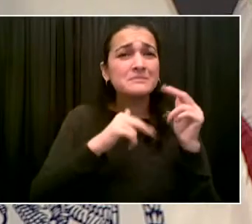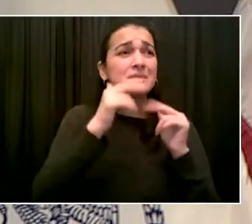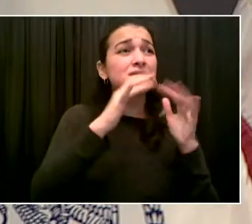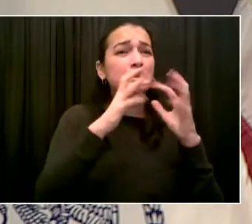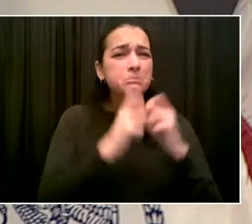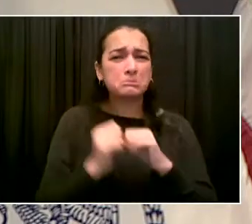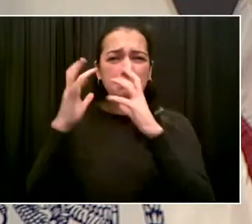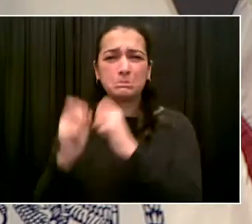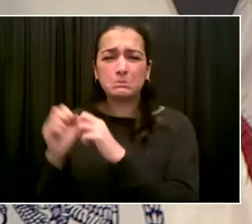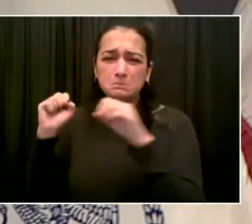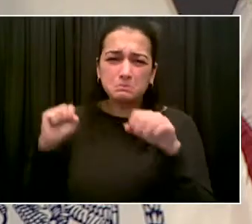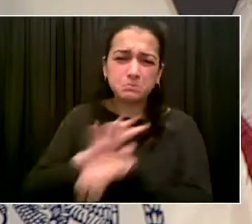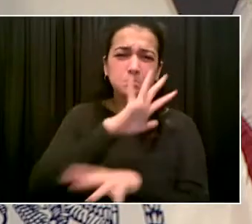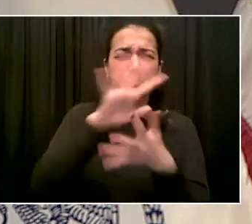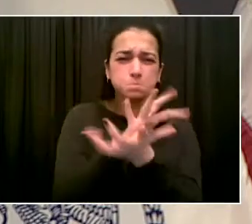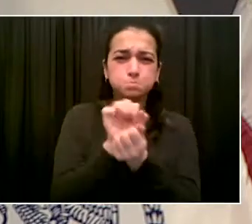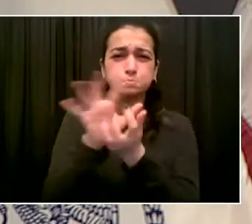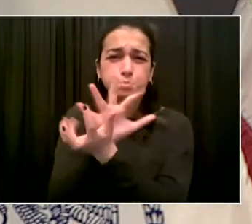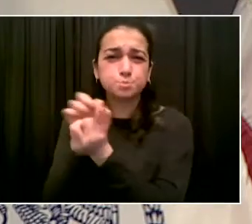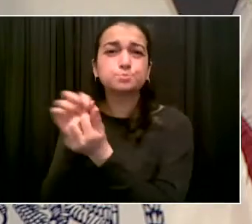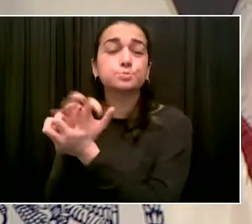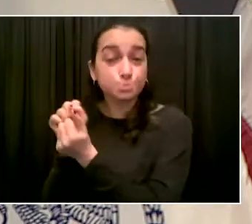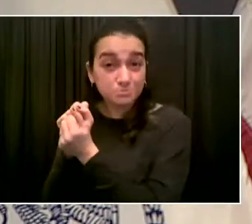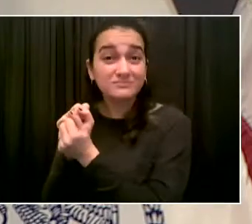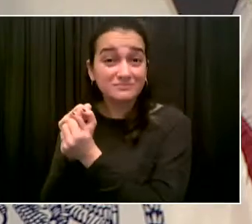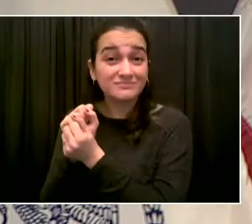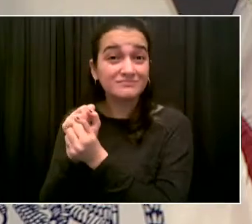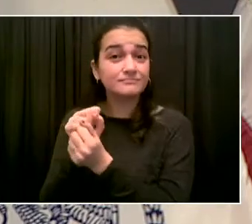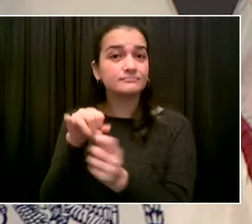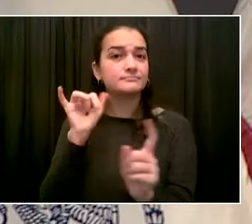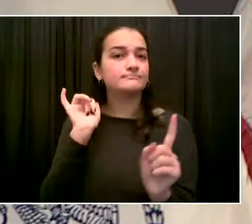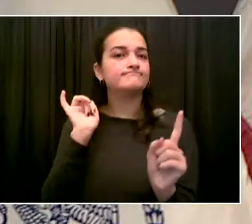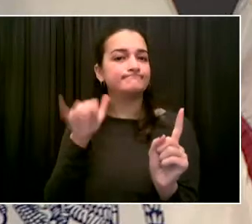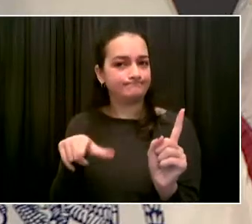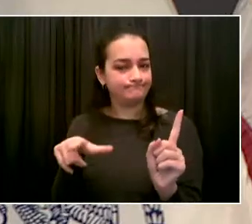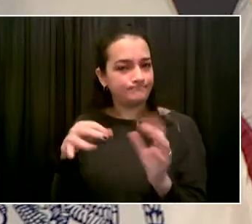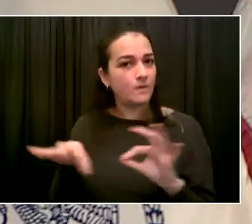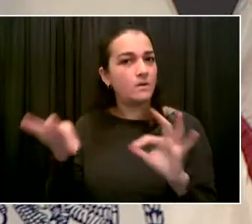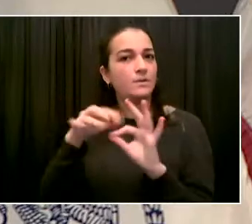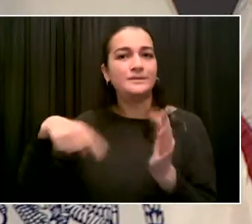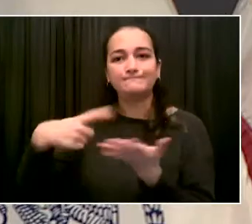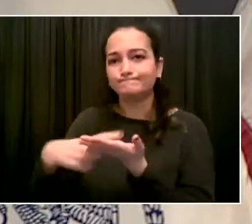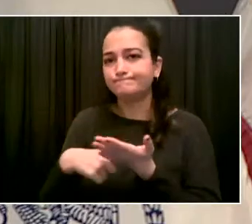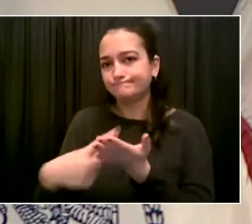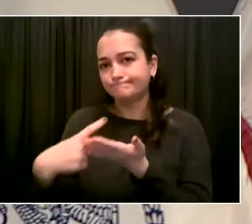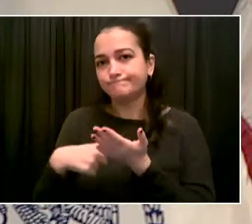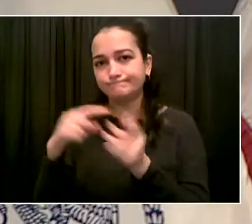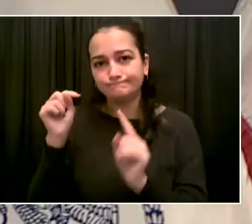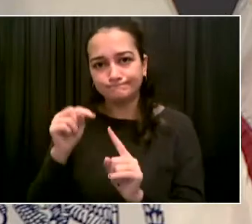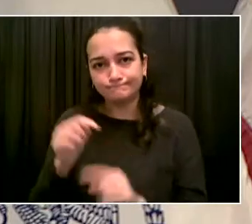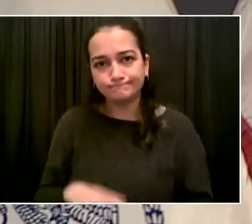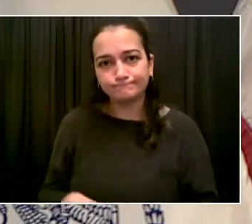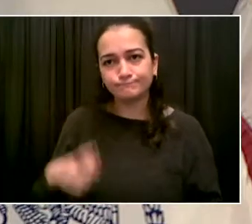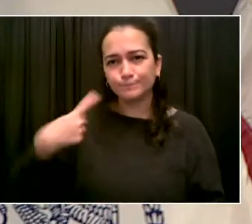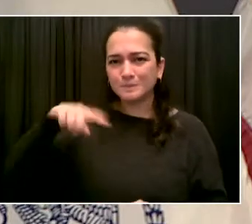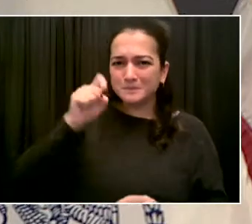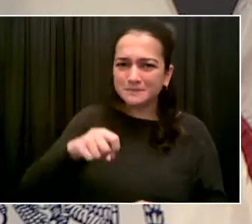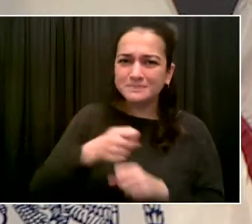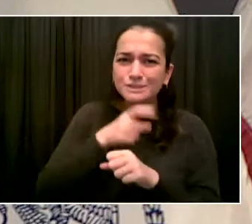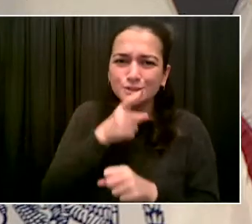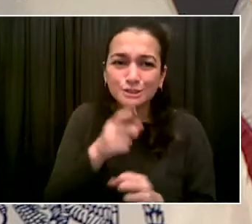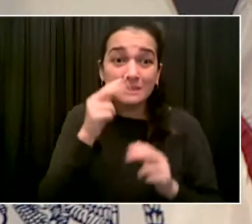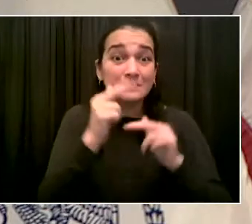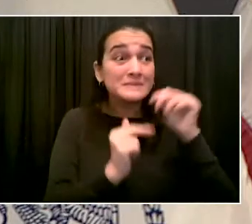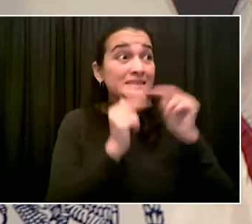saw the hospitals harmed. We saw a huge impact, and we have to be resilient for the future. And this is a fair plan to